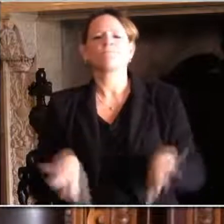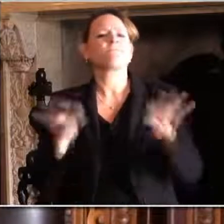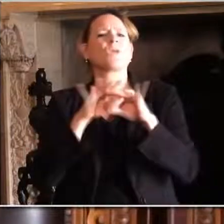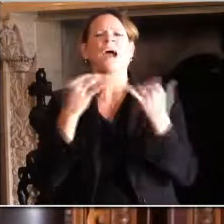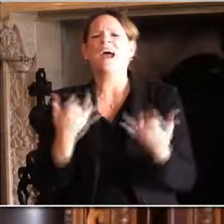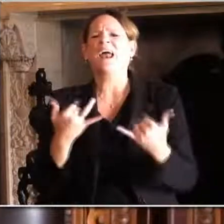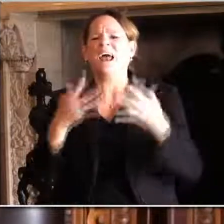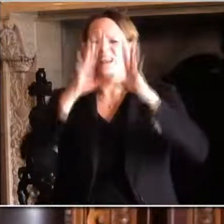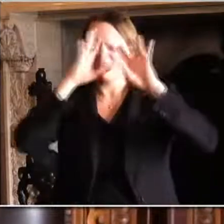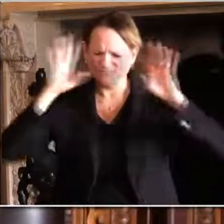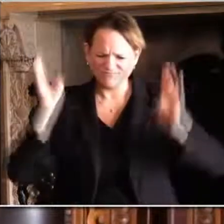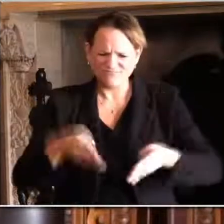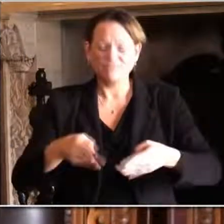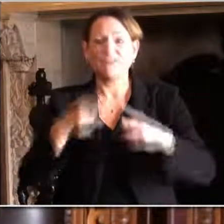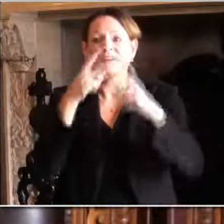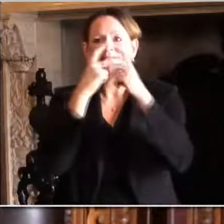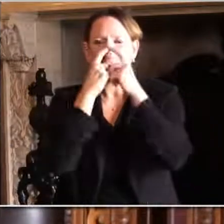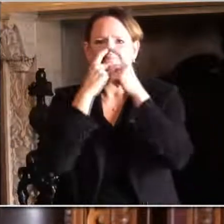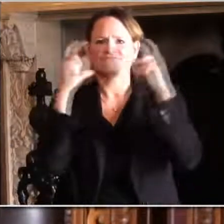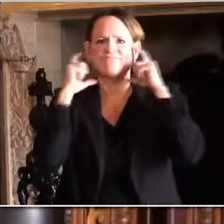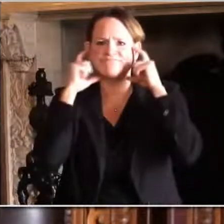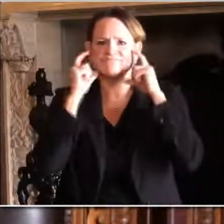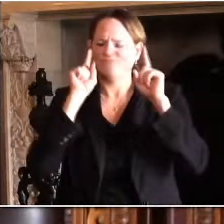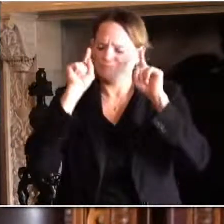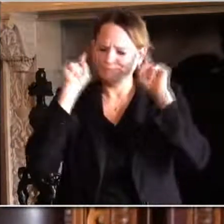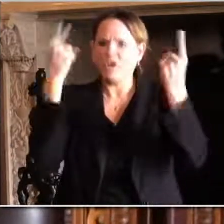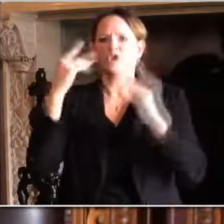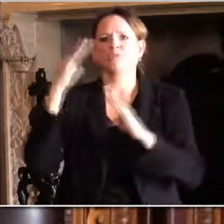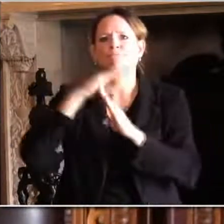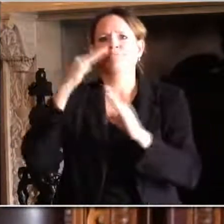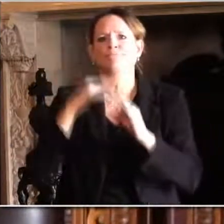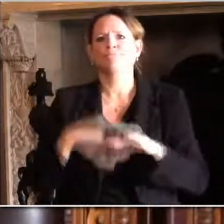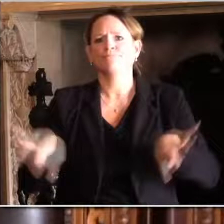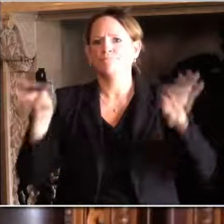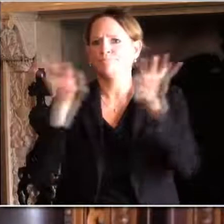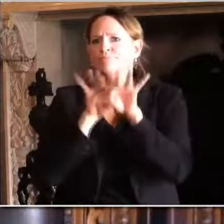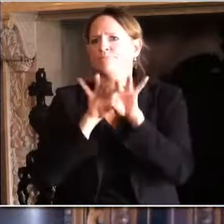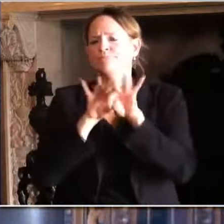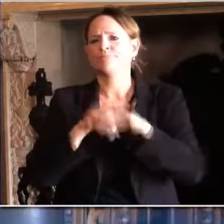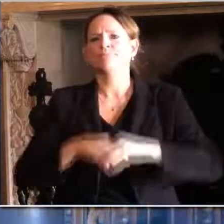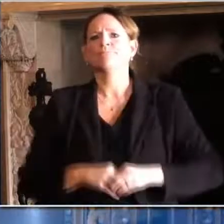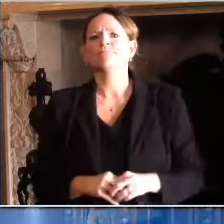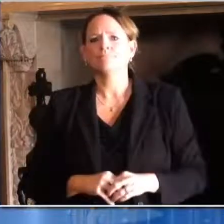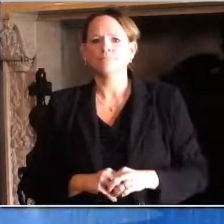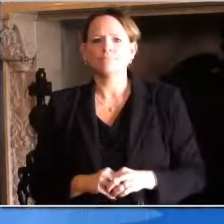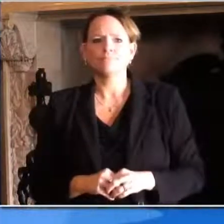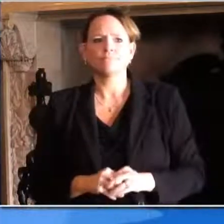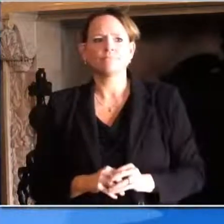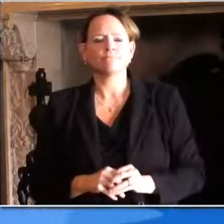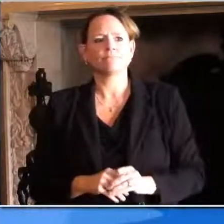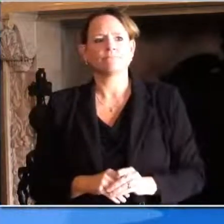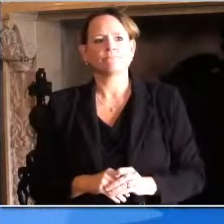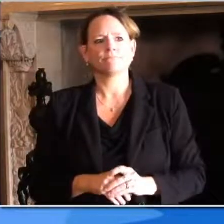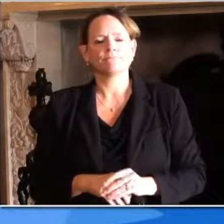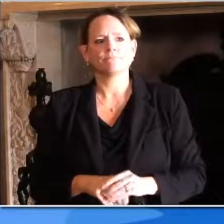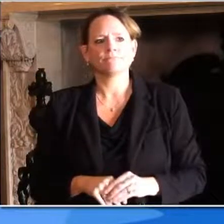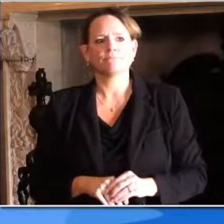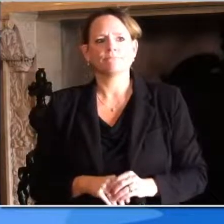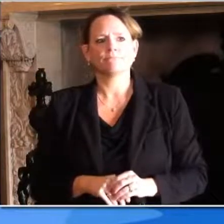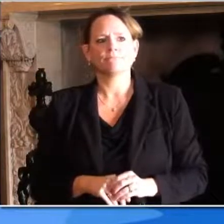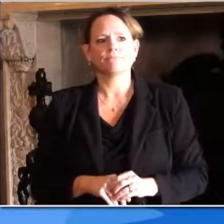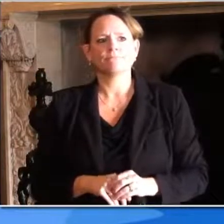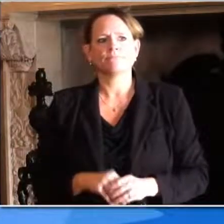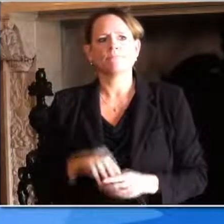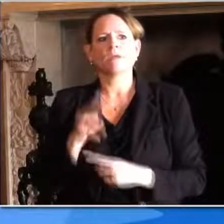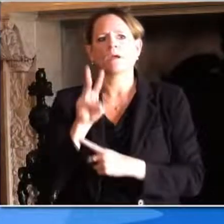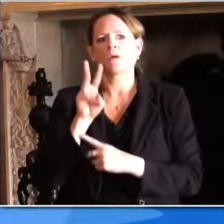that they're doing the right thing to protect themselves, their families, and their communities. Thank you, Sean. Now to Mitchell Schmidt from the